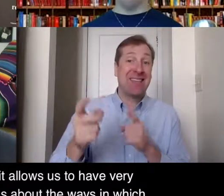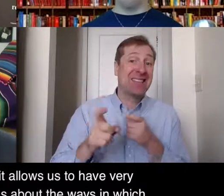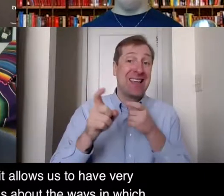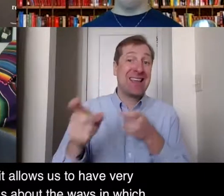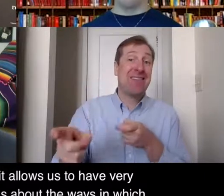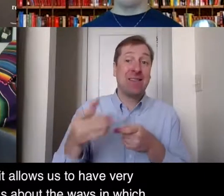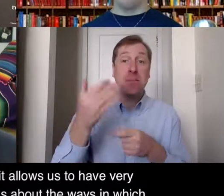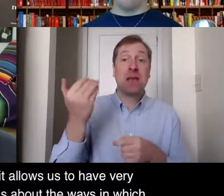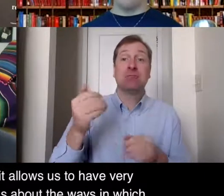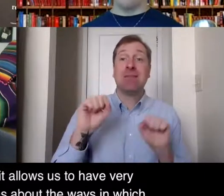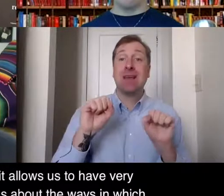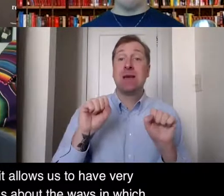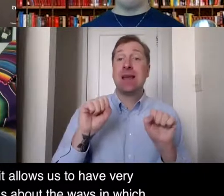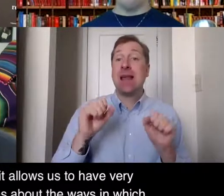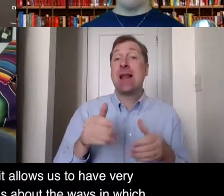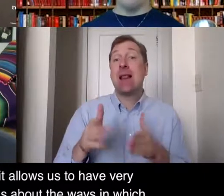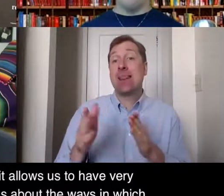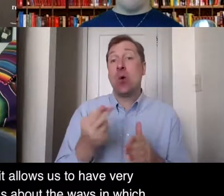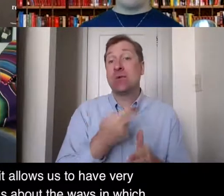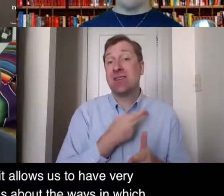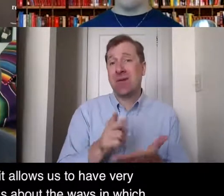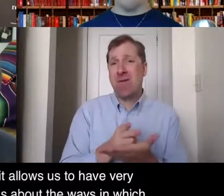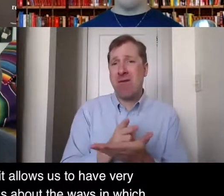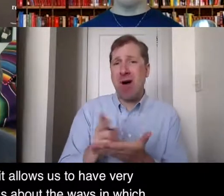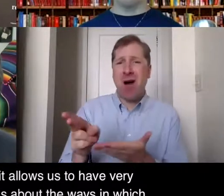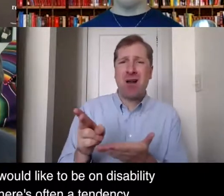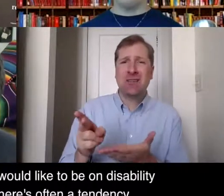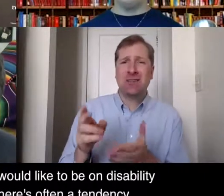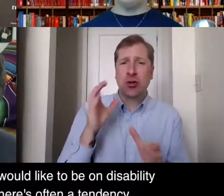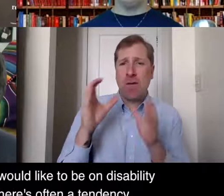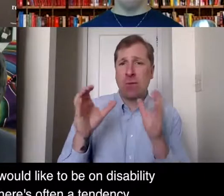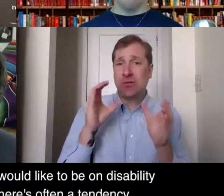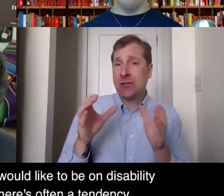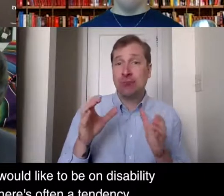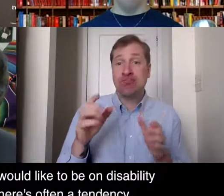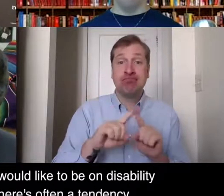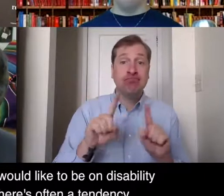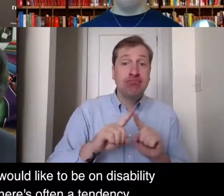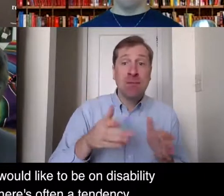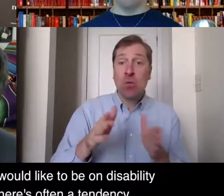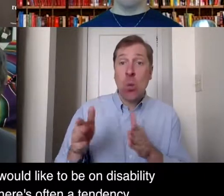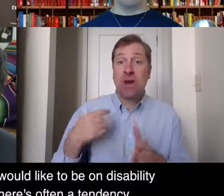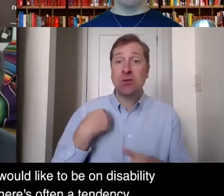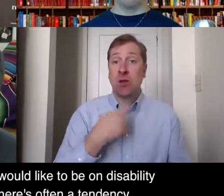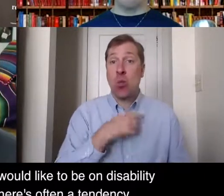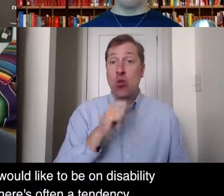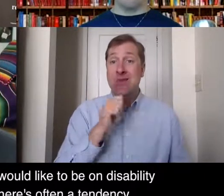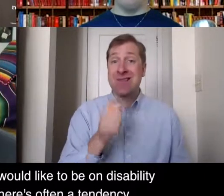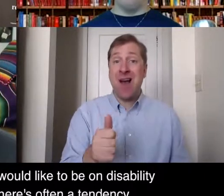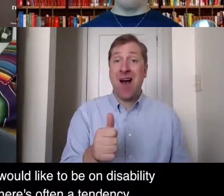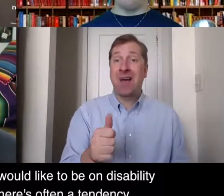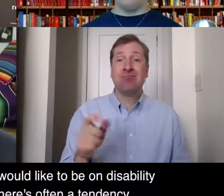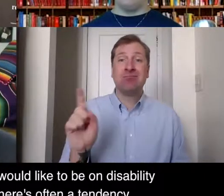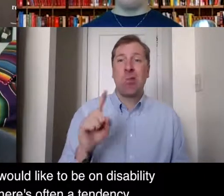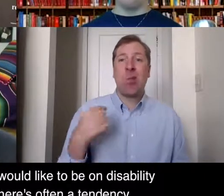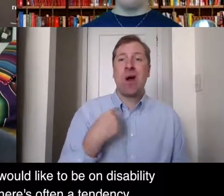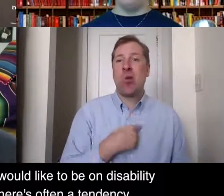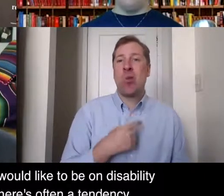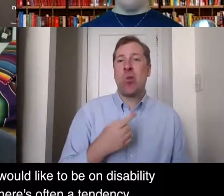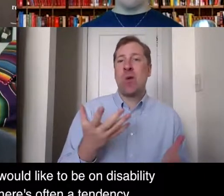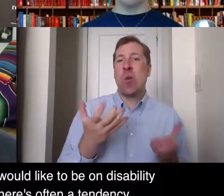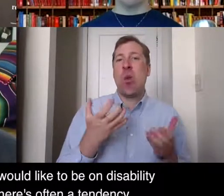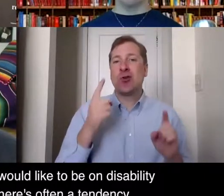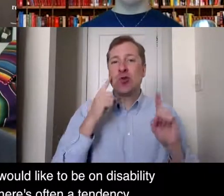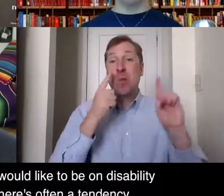have very honest conversations about the ways in which we are not where we would like to be on disability